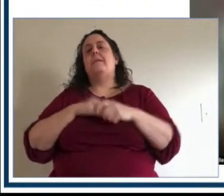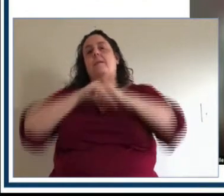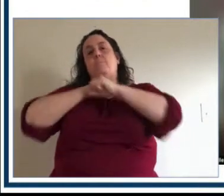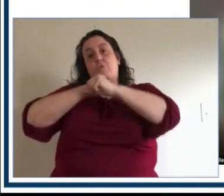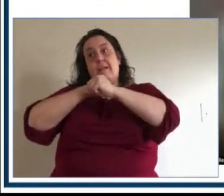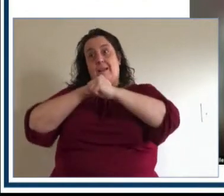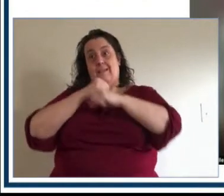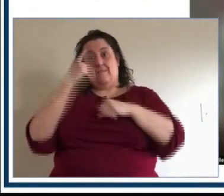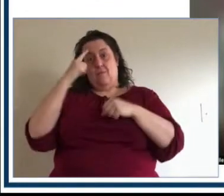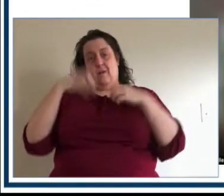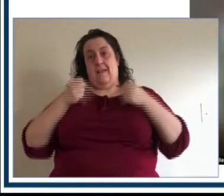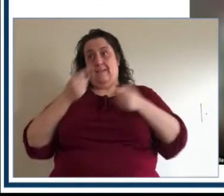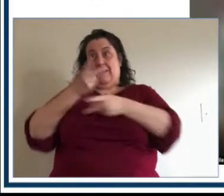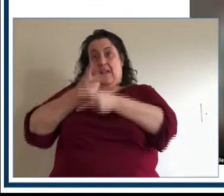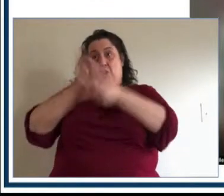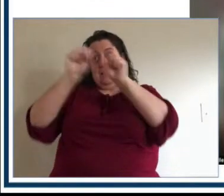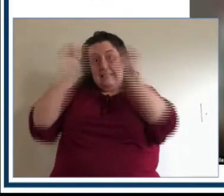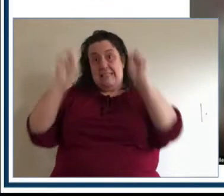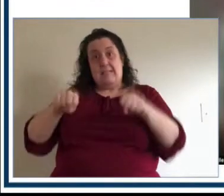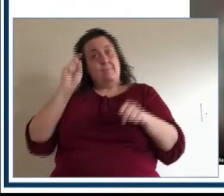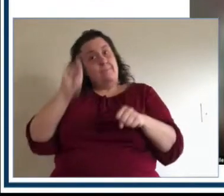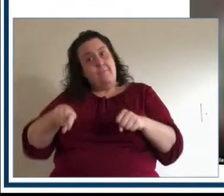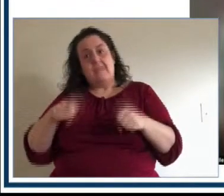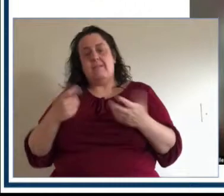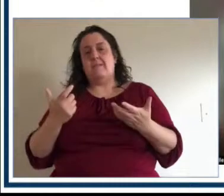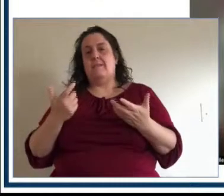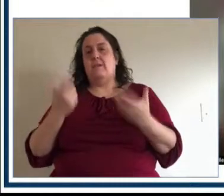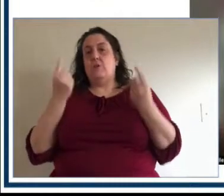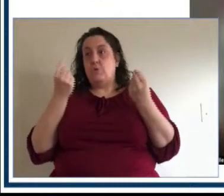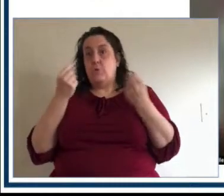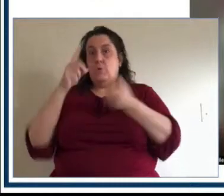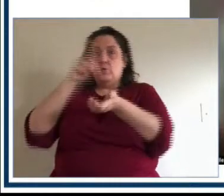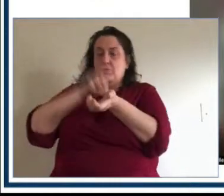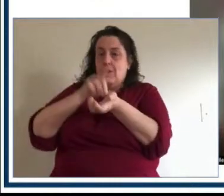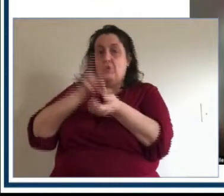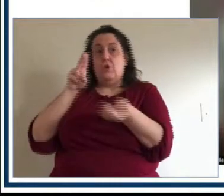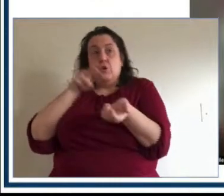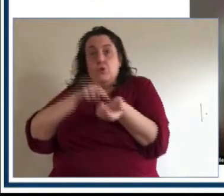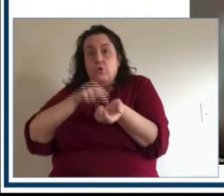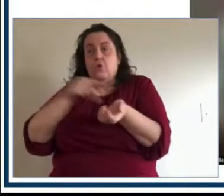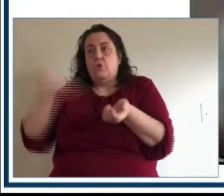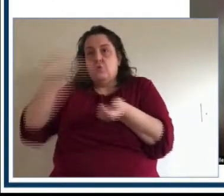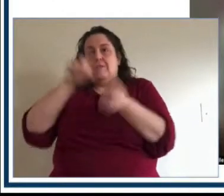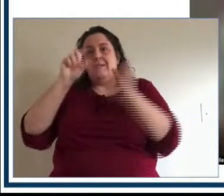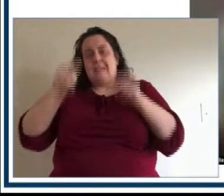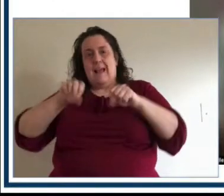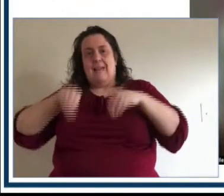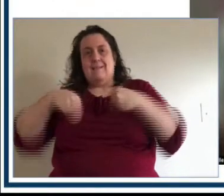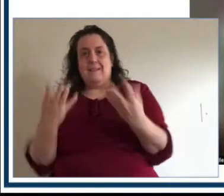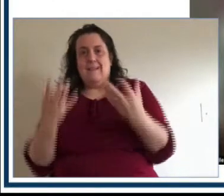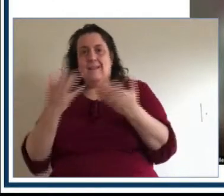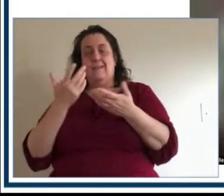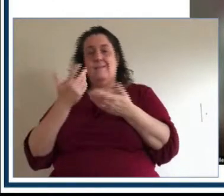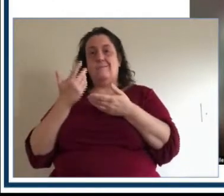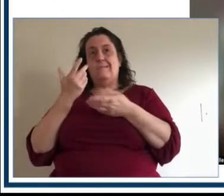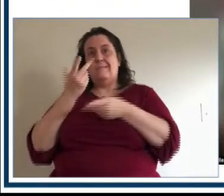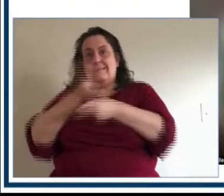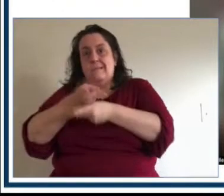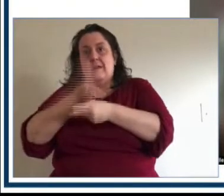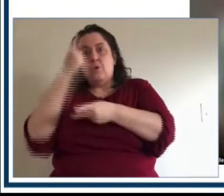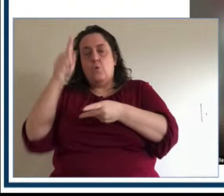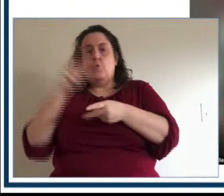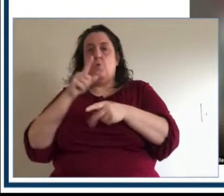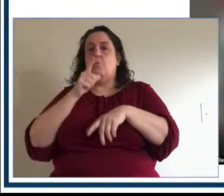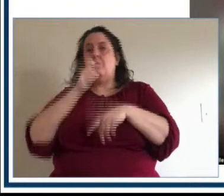healthcare system. Protecting our health system means our doctors, nurses, and others can treat the ill, those with COVID and those